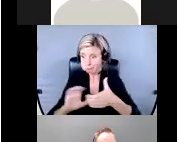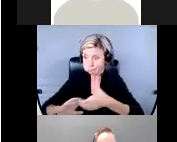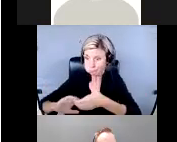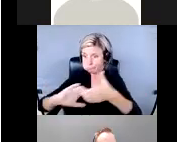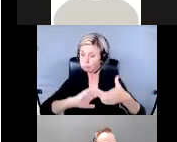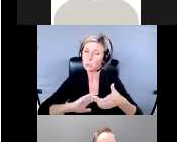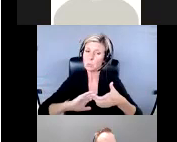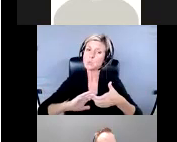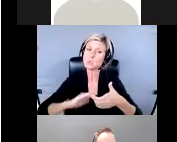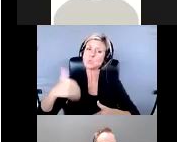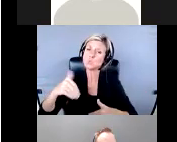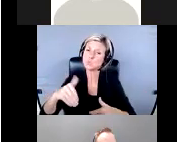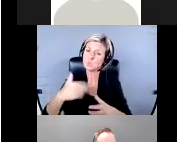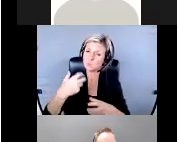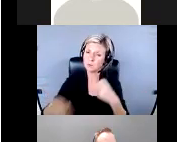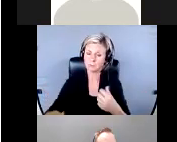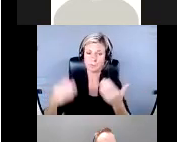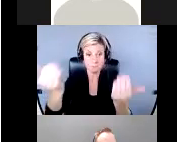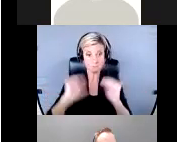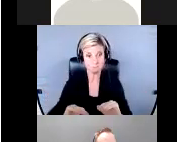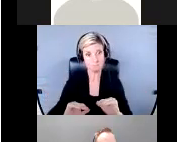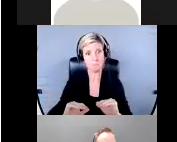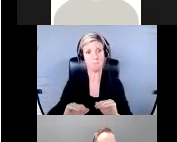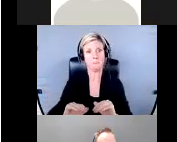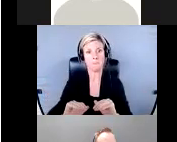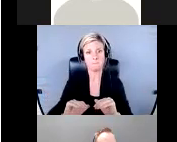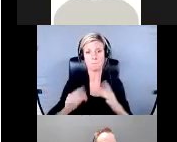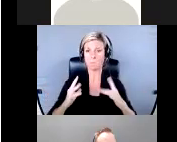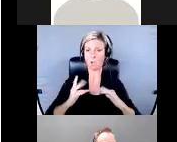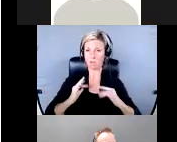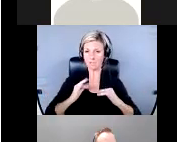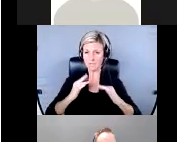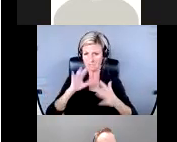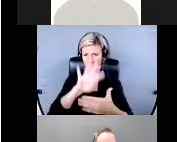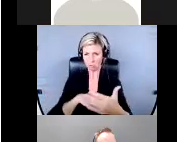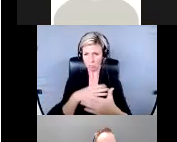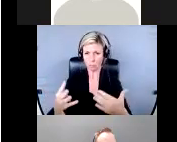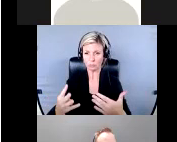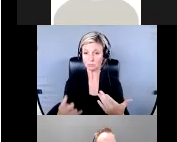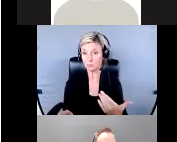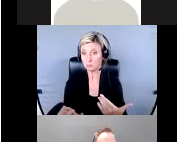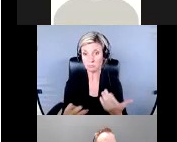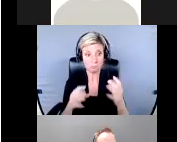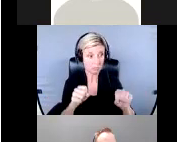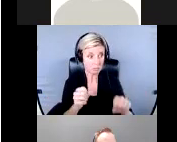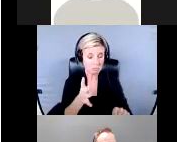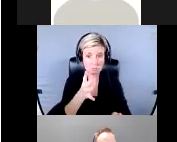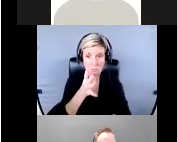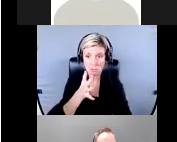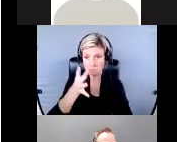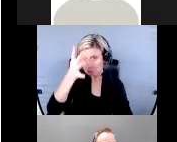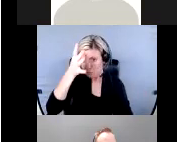Holiday schedules, right? This is could be like, where's the parent going to go at a certain holiday that's important to the